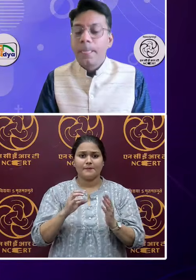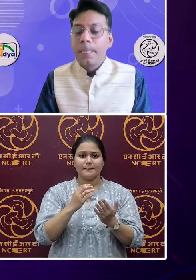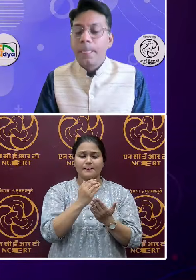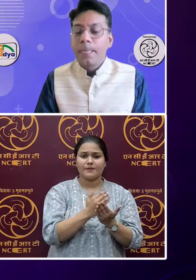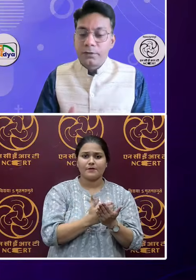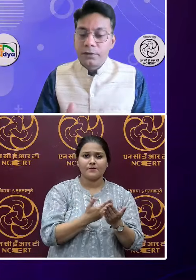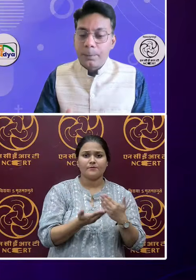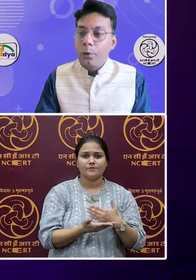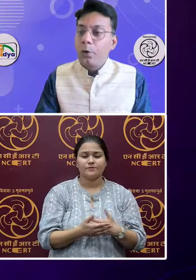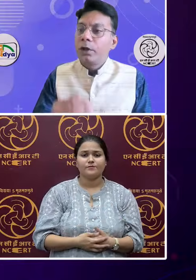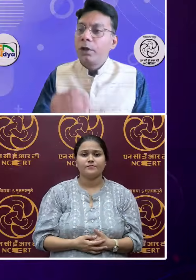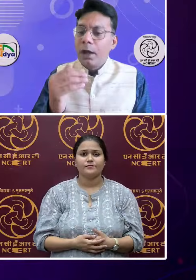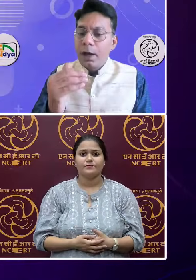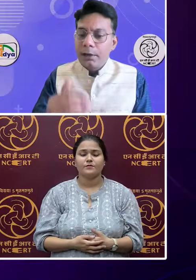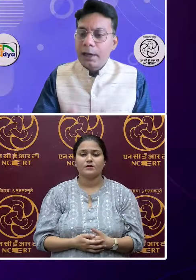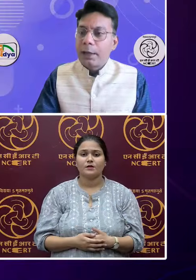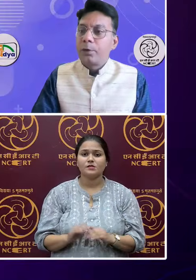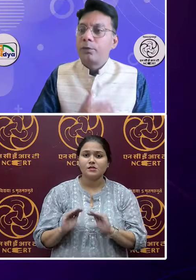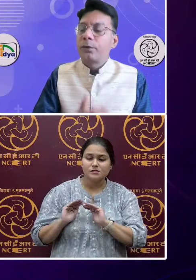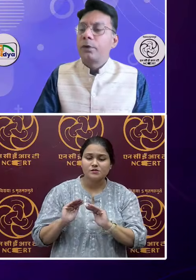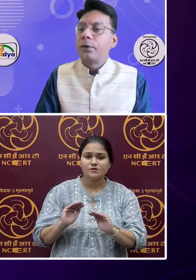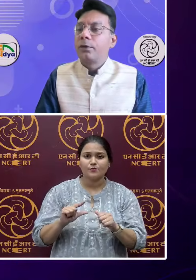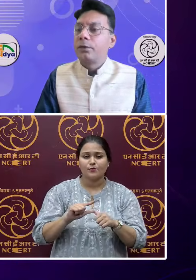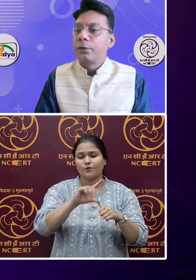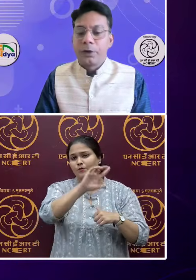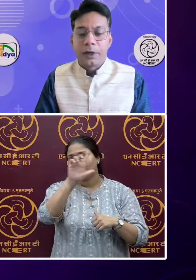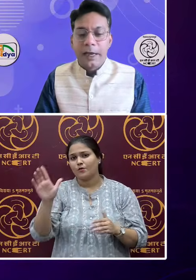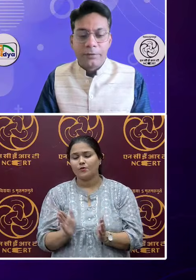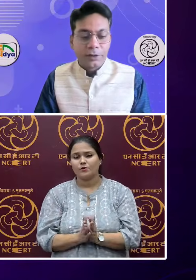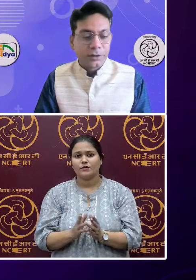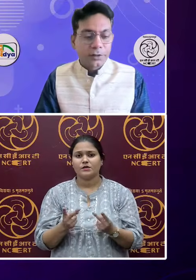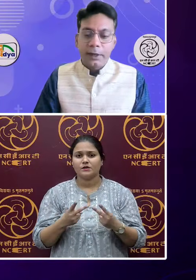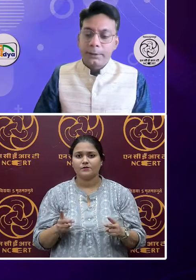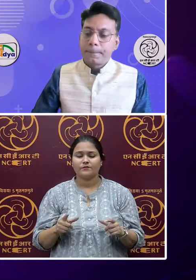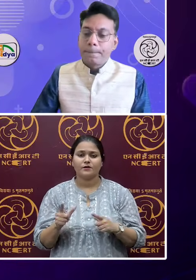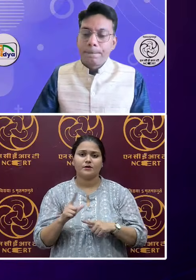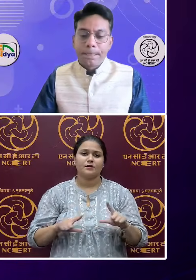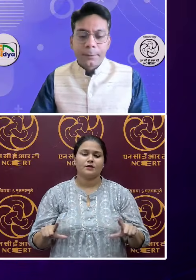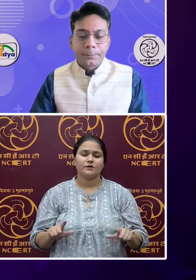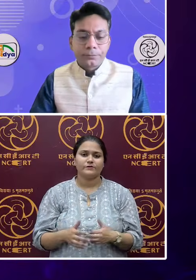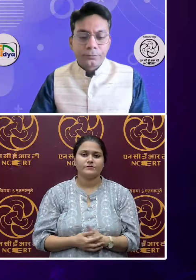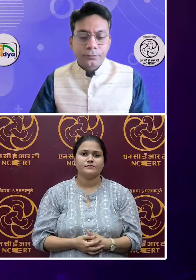platform should support all type of different languages, correct?